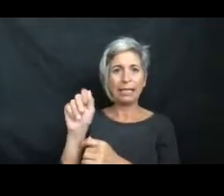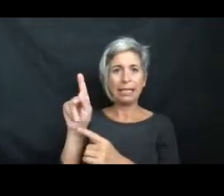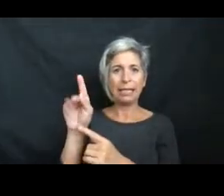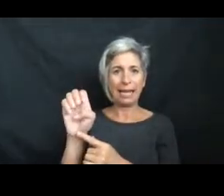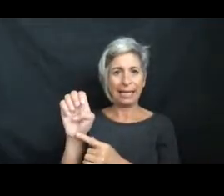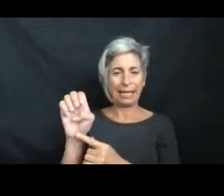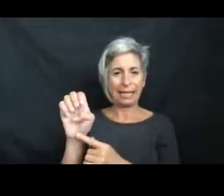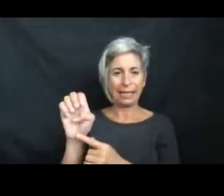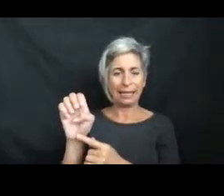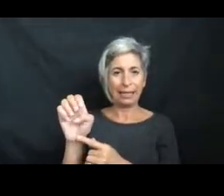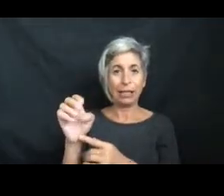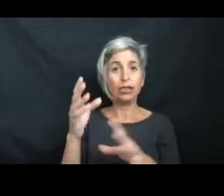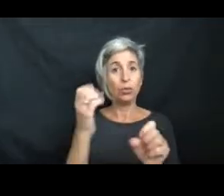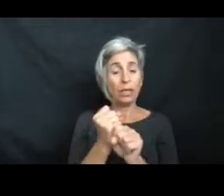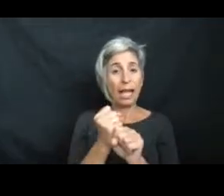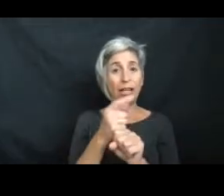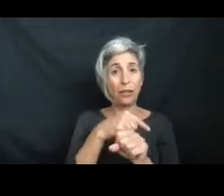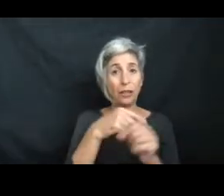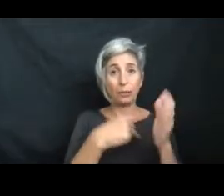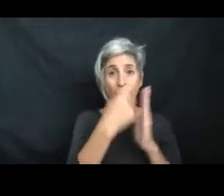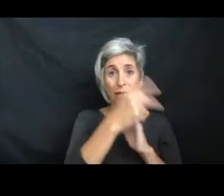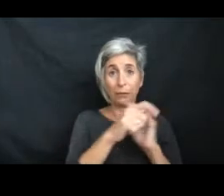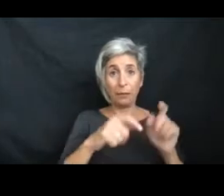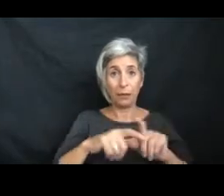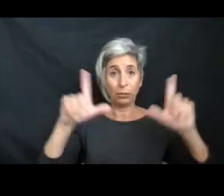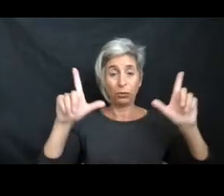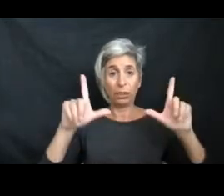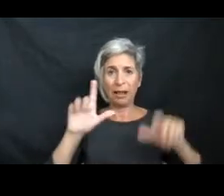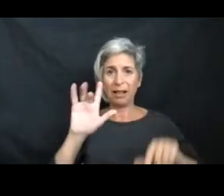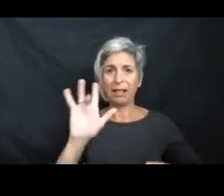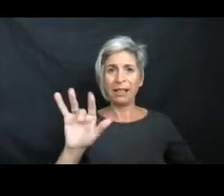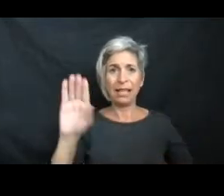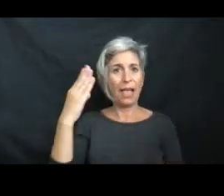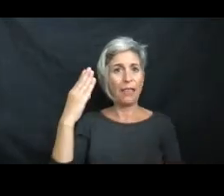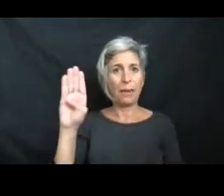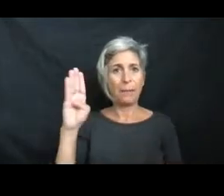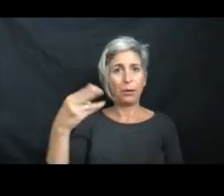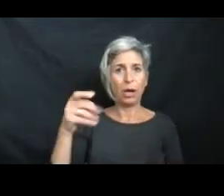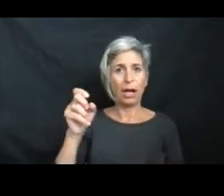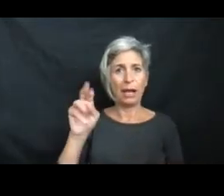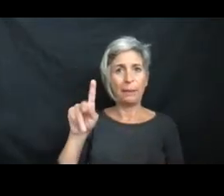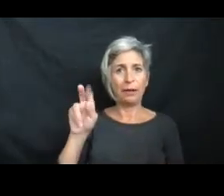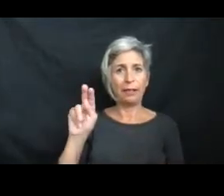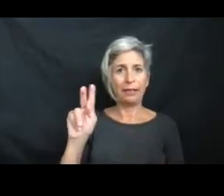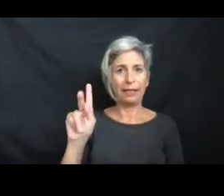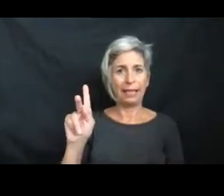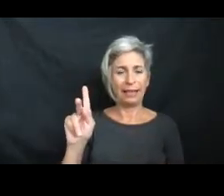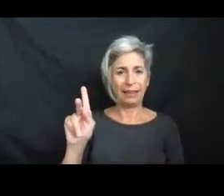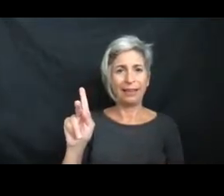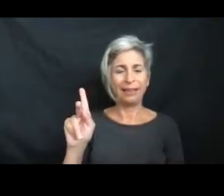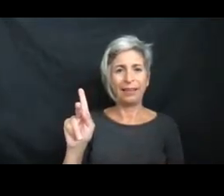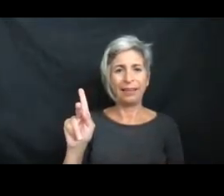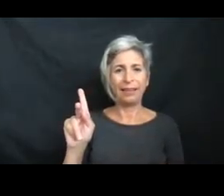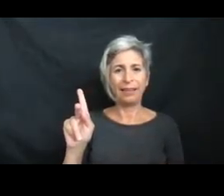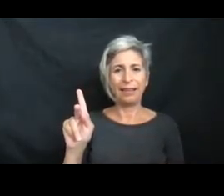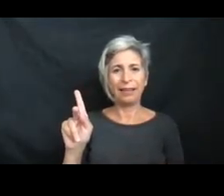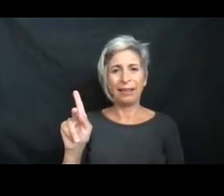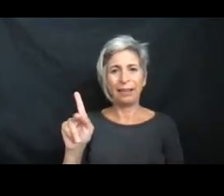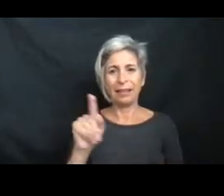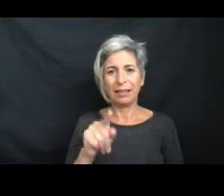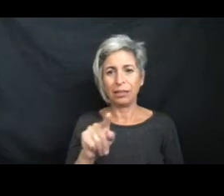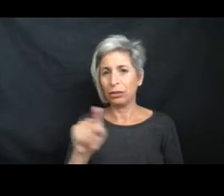To get to the project from this screen, you can select this blue hyperlink over here under project and case, and all the other columns to the right hand